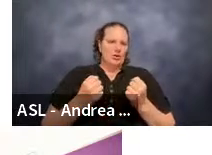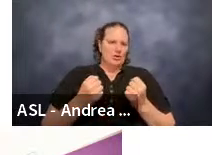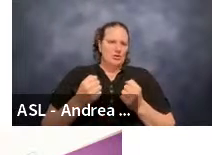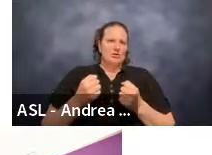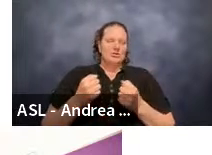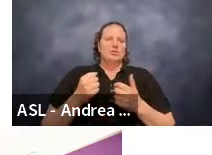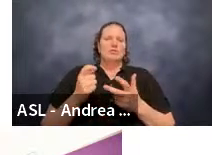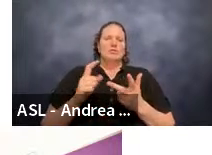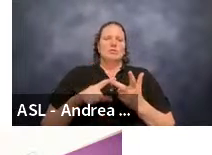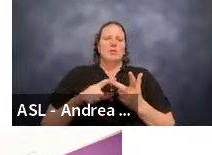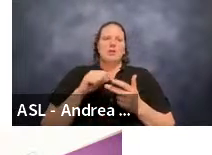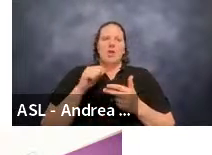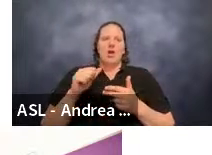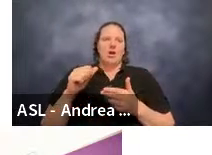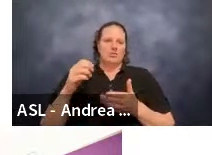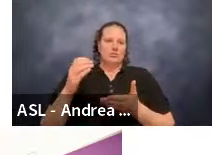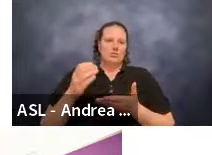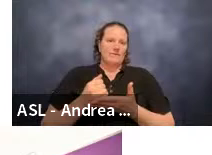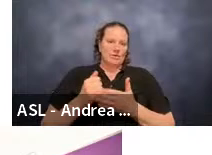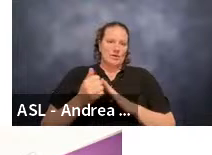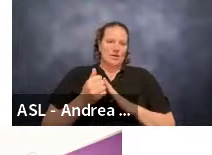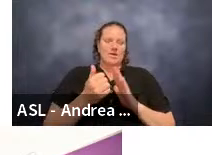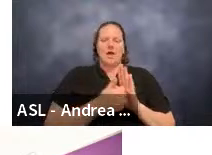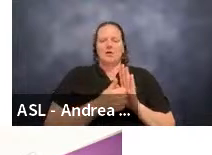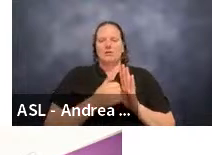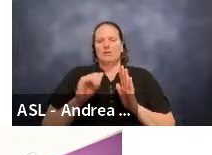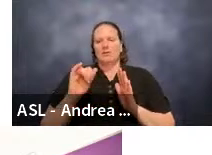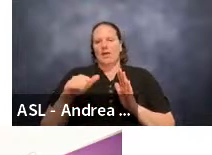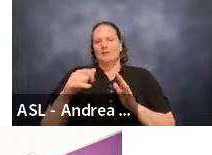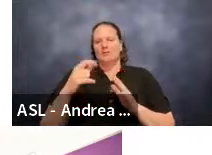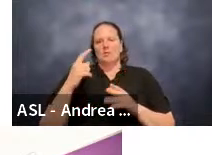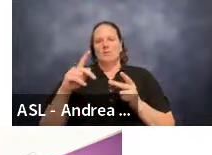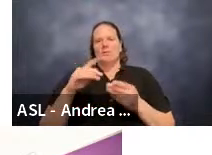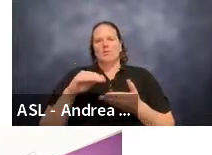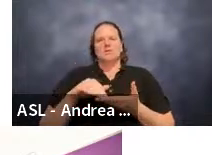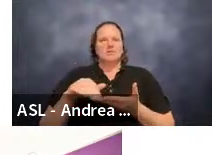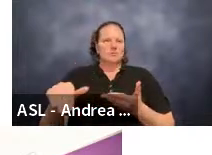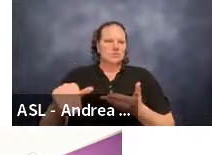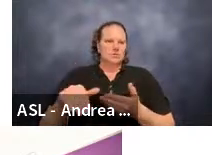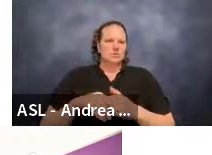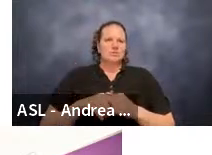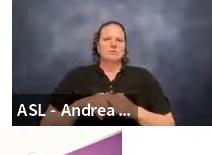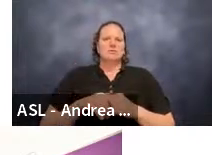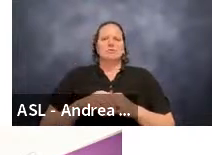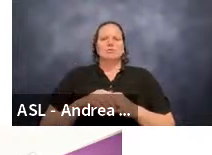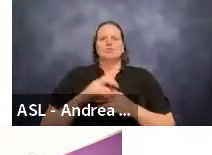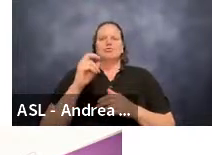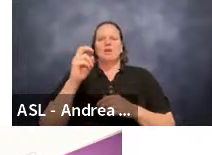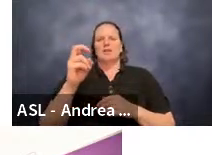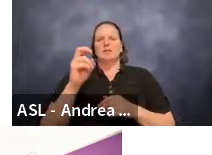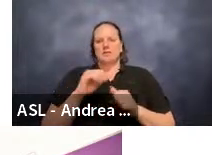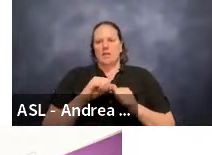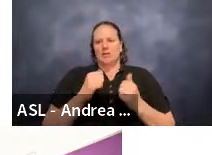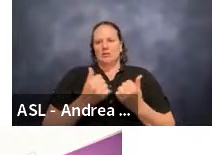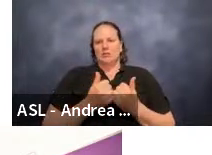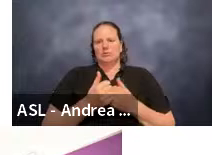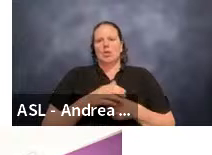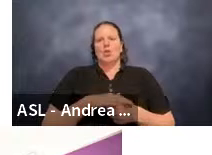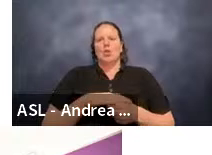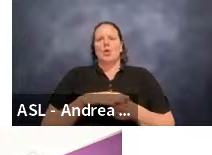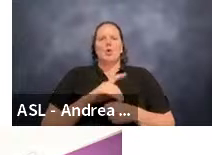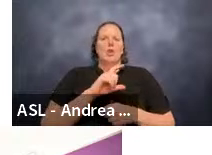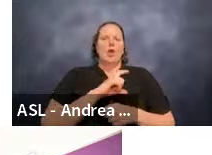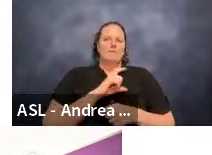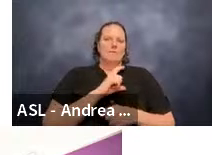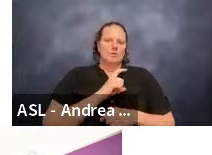Now, these are accounts for folks mainly with exemptions, like transit agencies, local law